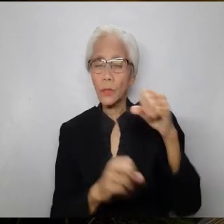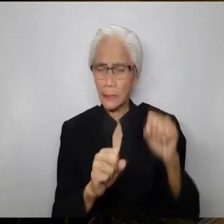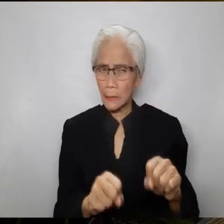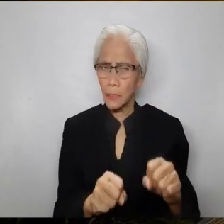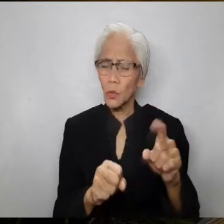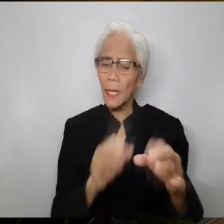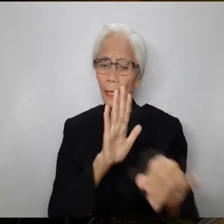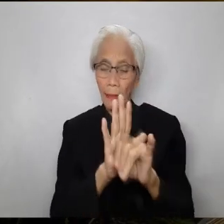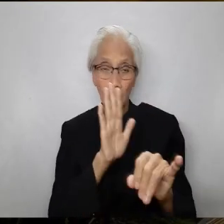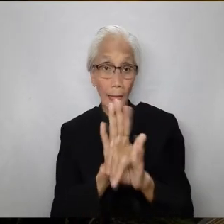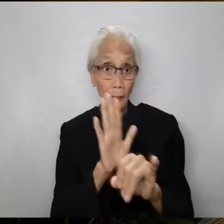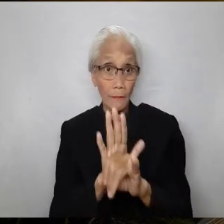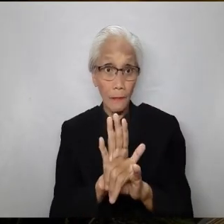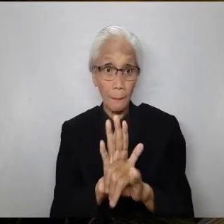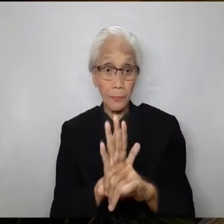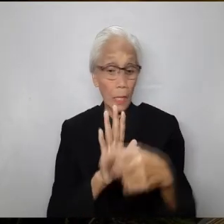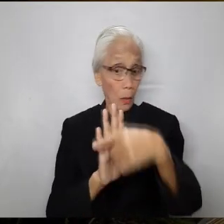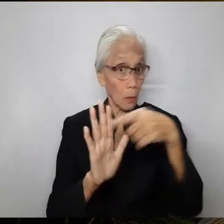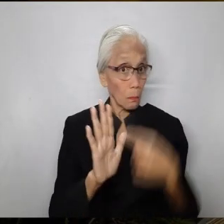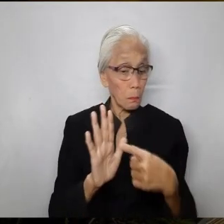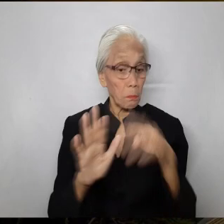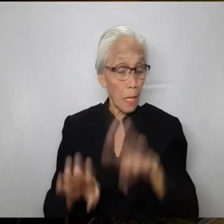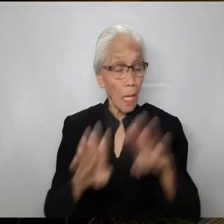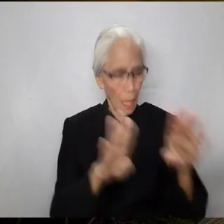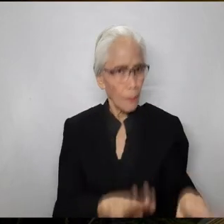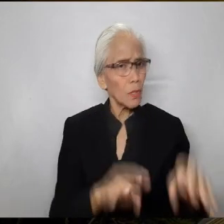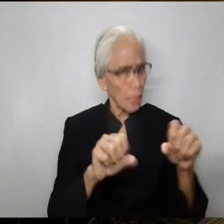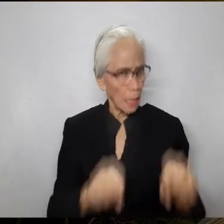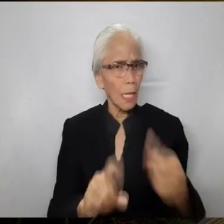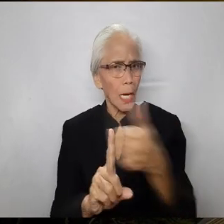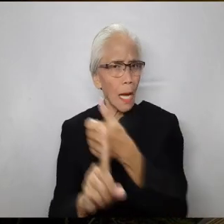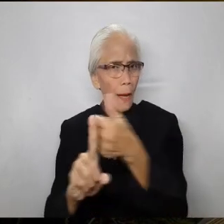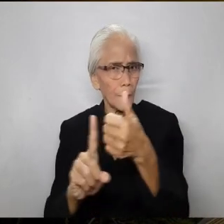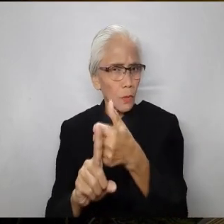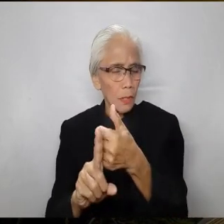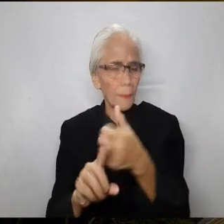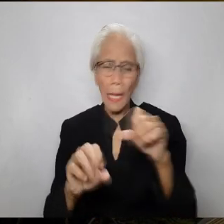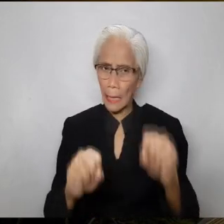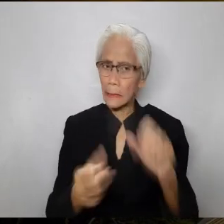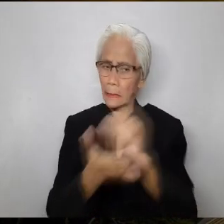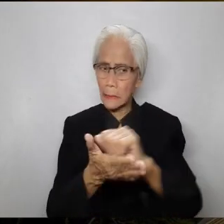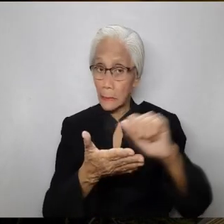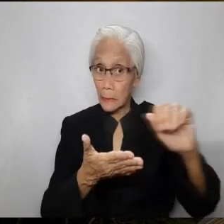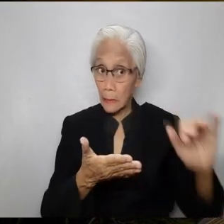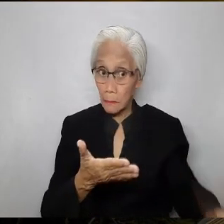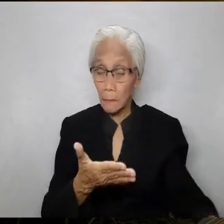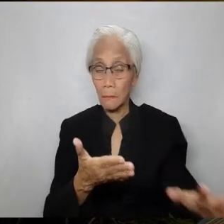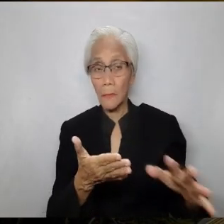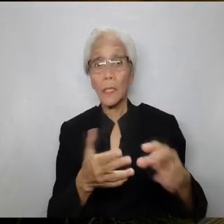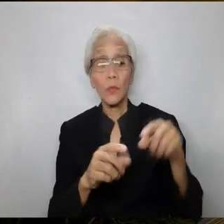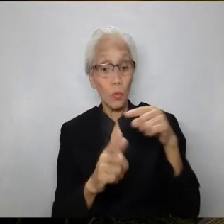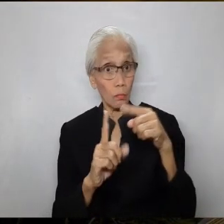do this, because then you are able to identify those behaviors that are